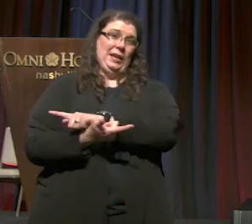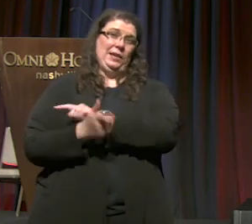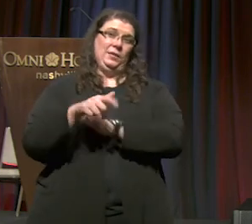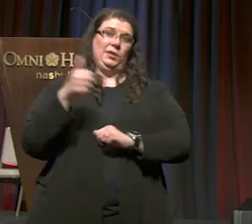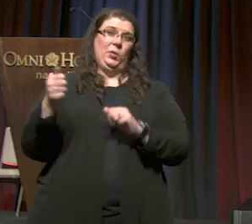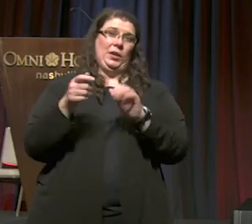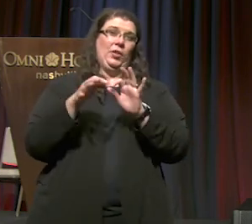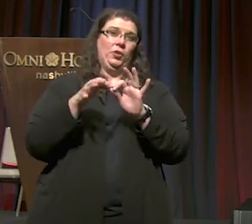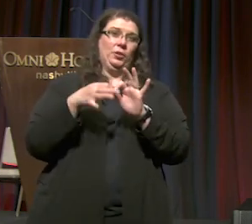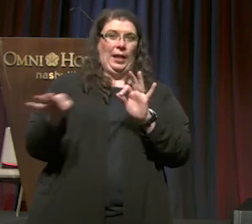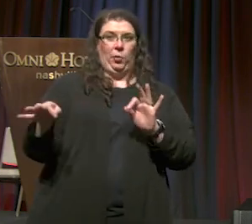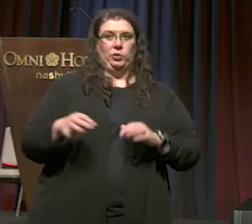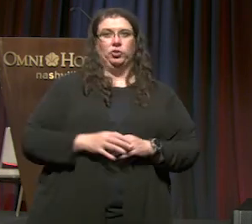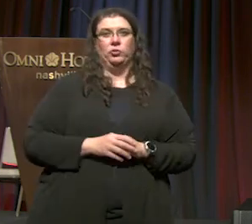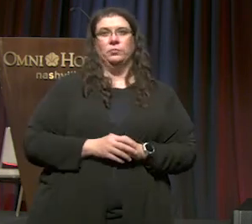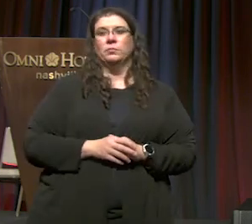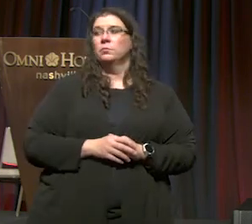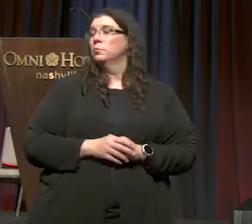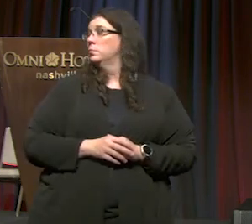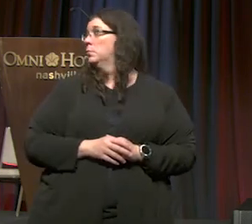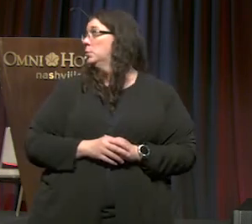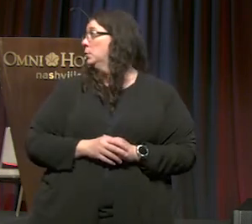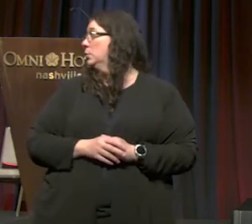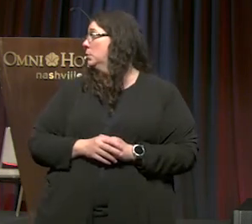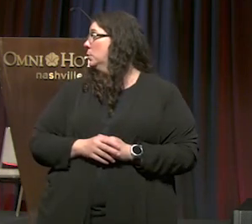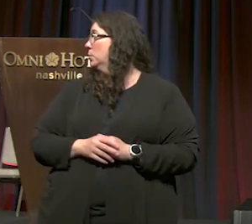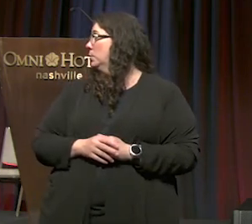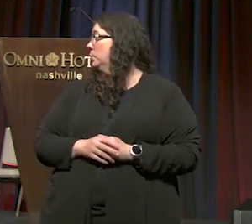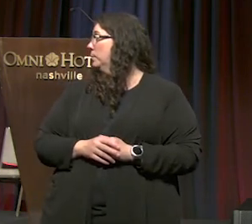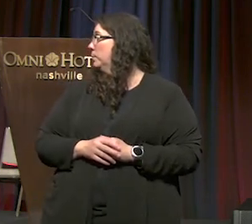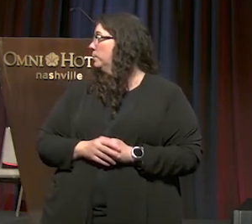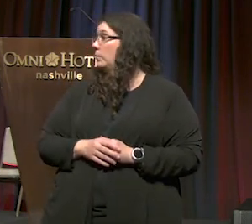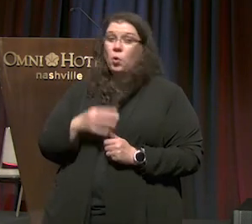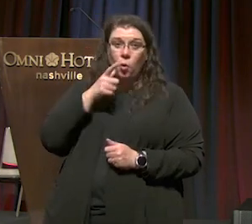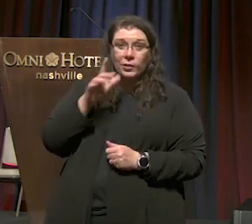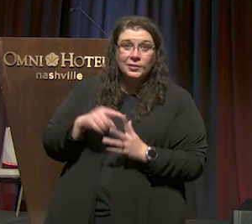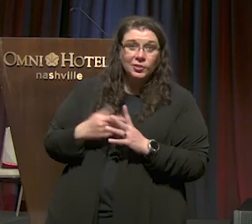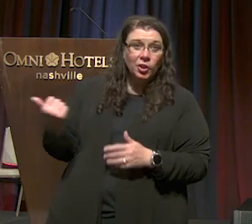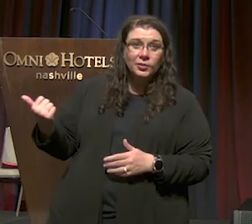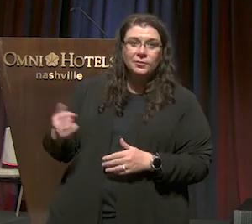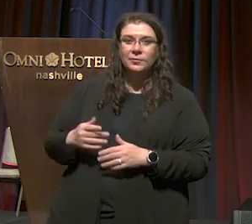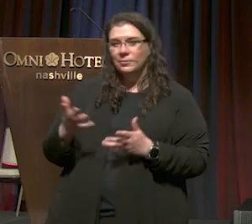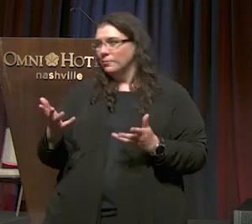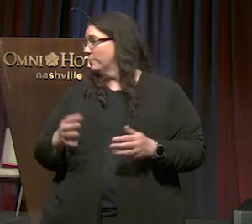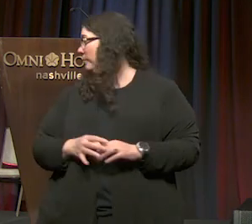another language? Thank you. Thank you. Who wants to start?